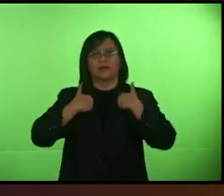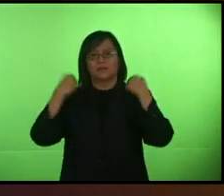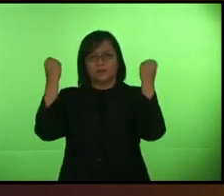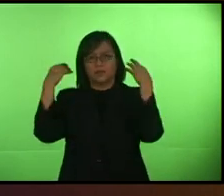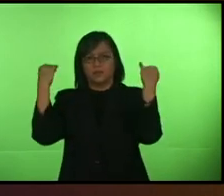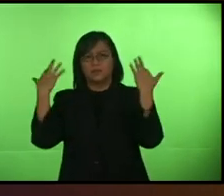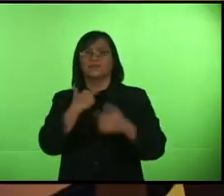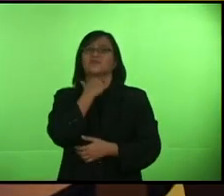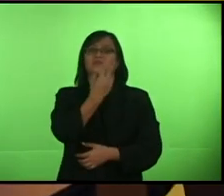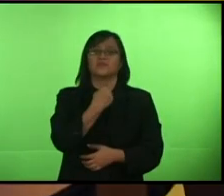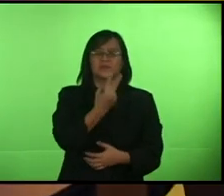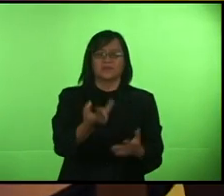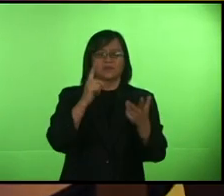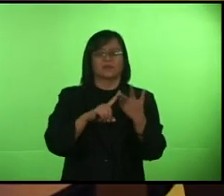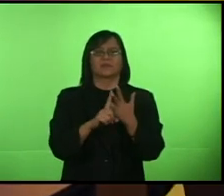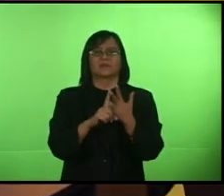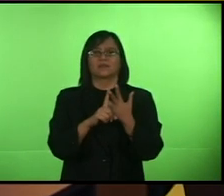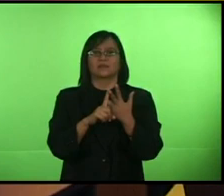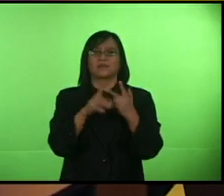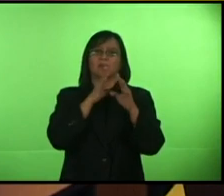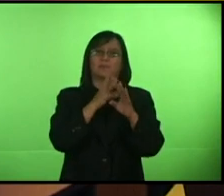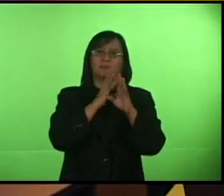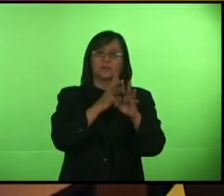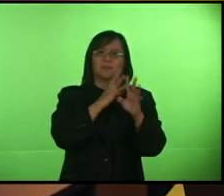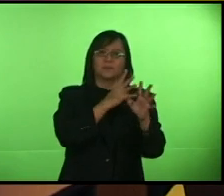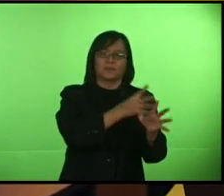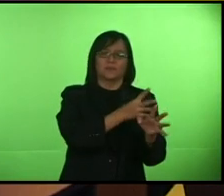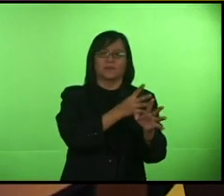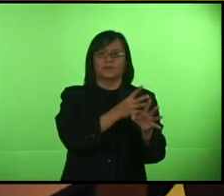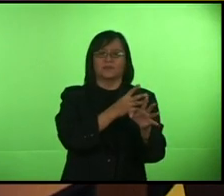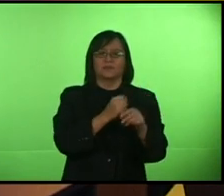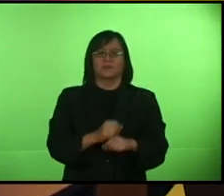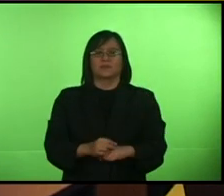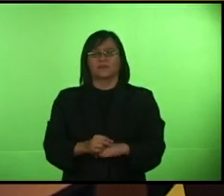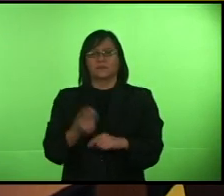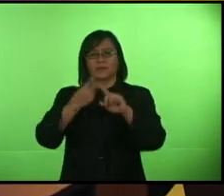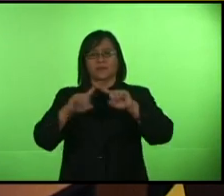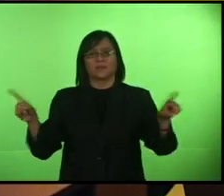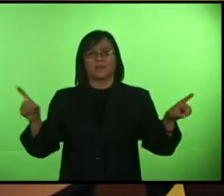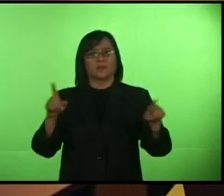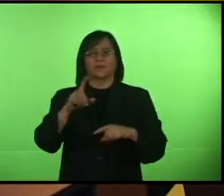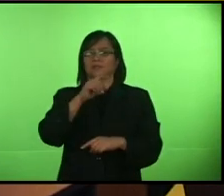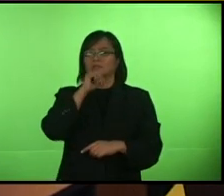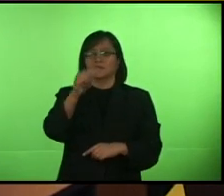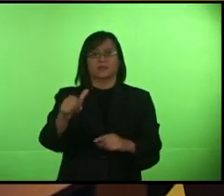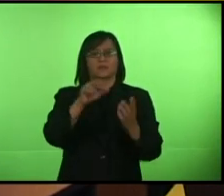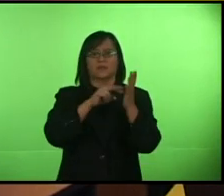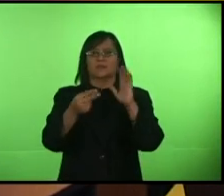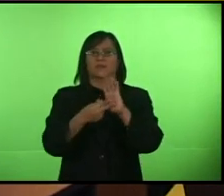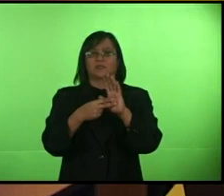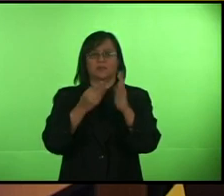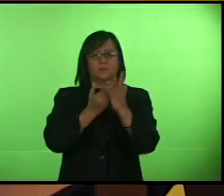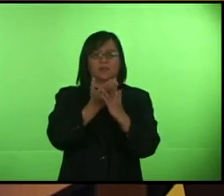have sounds, you have words uttering from your mouth, okay? But